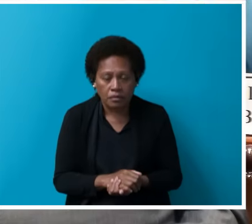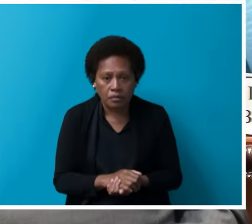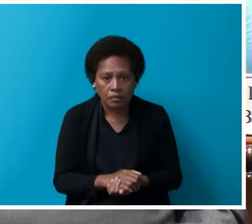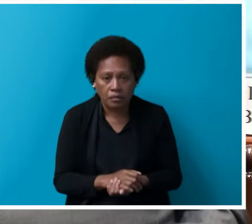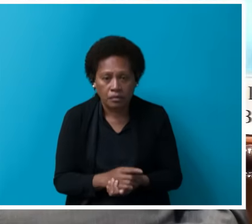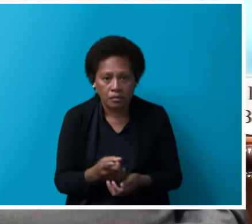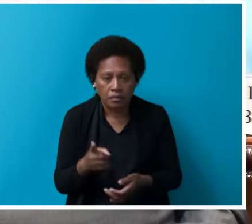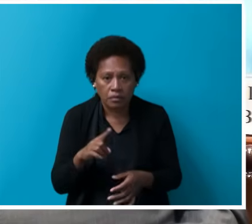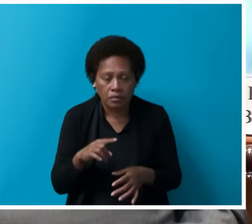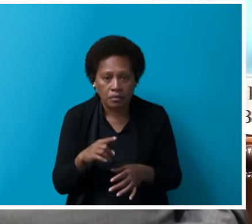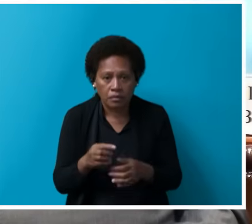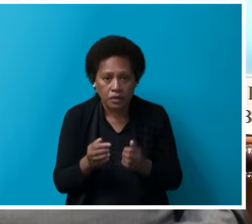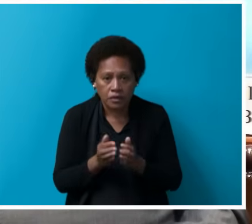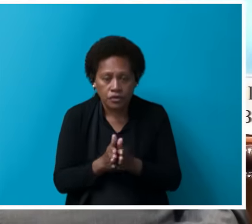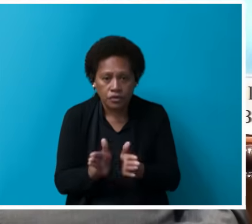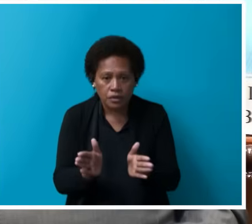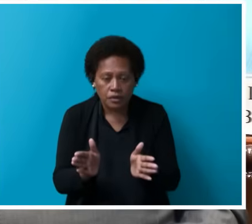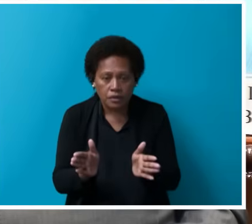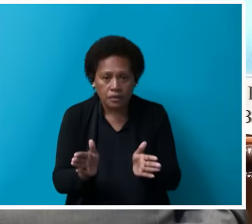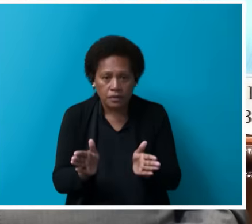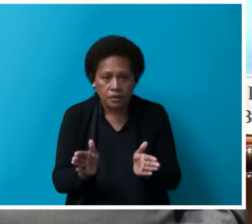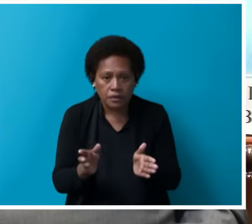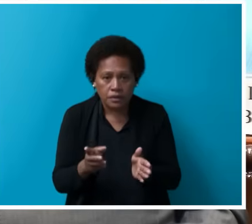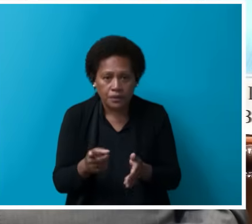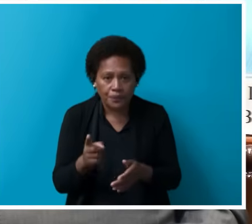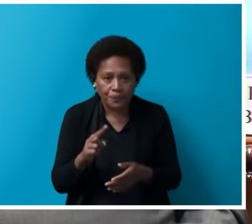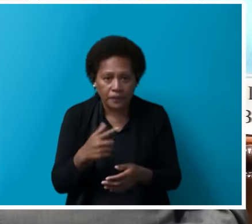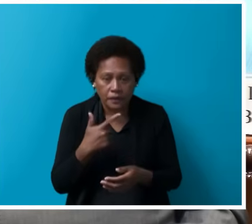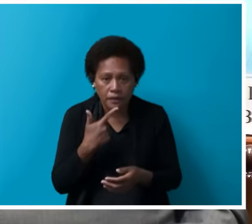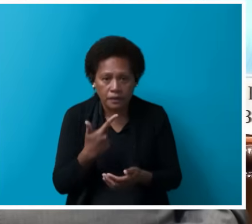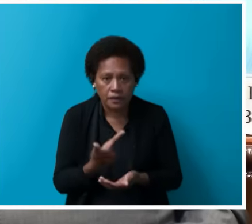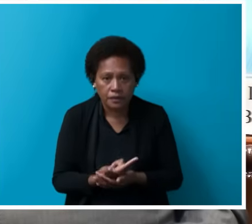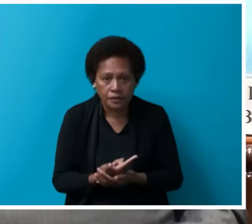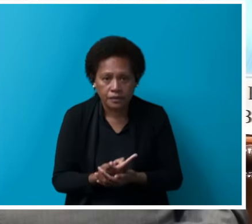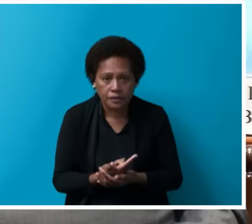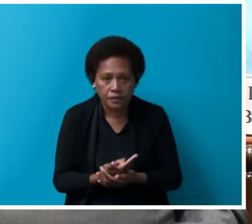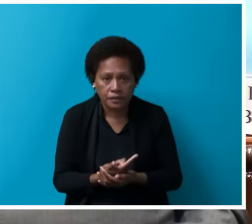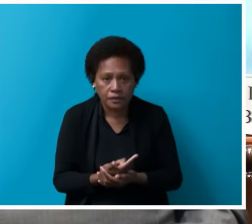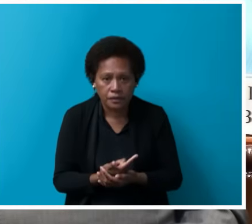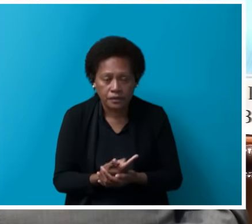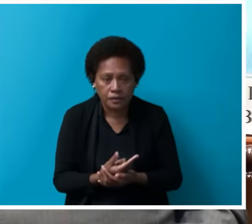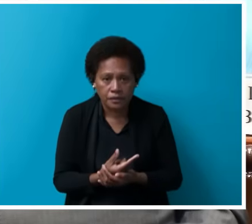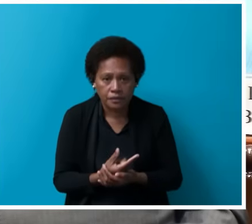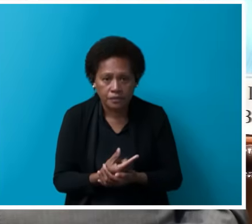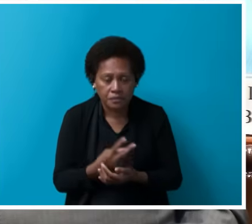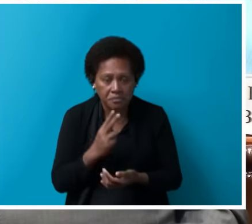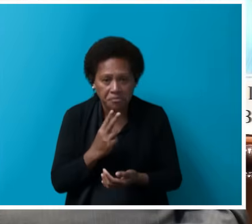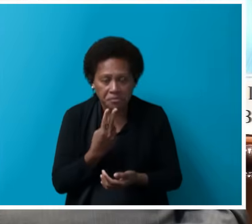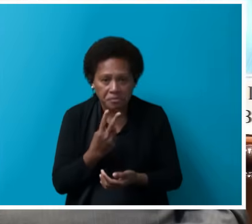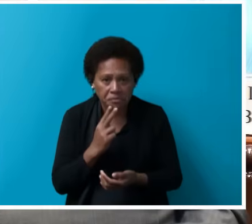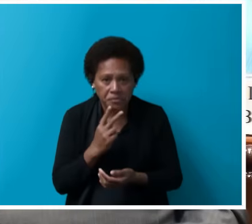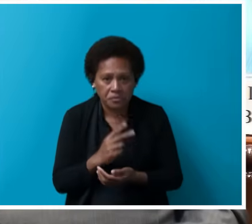the generalization, and the lies about our fiscal sustainability, our fiscal responsibility.